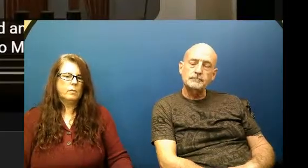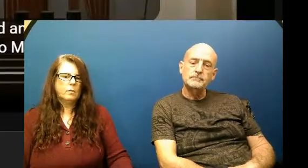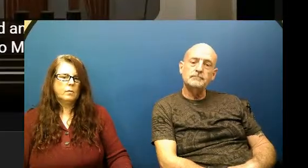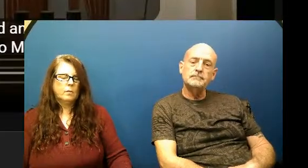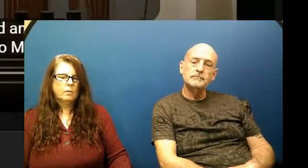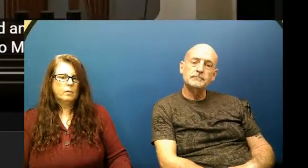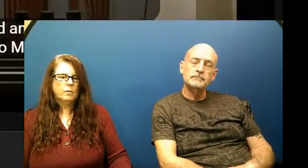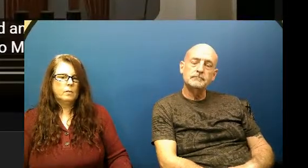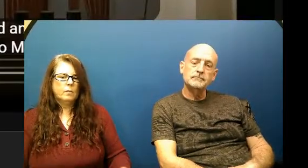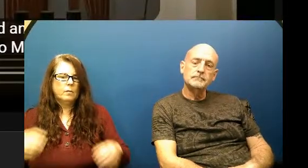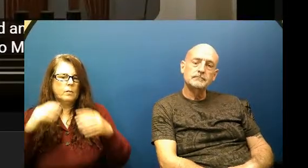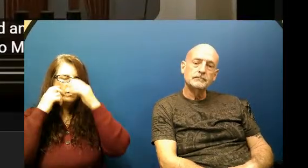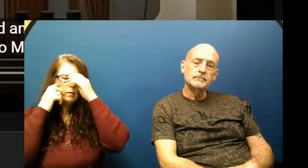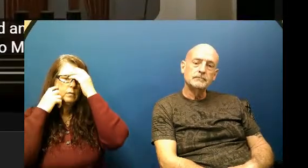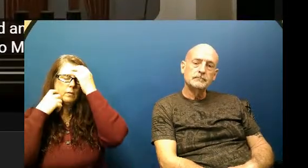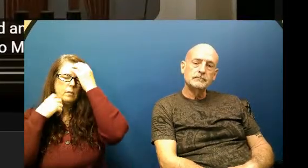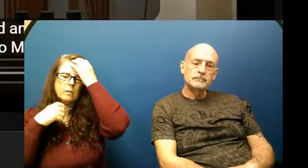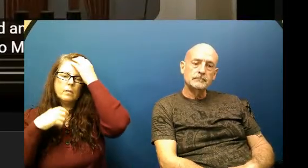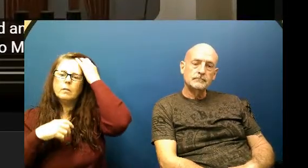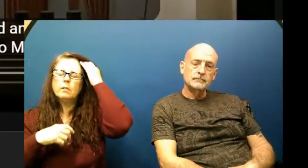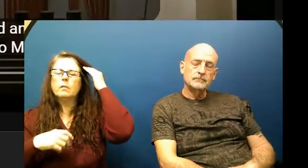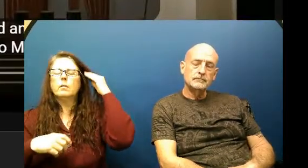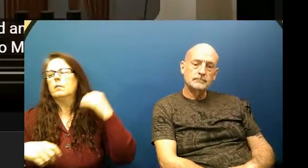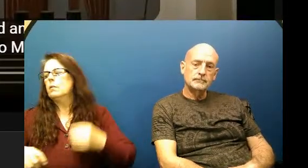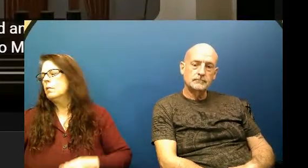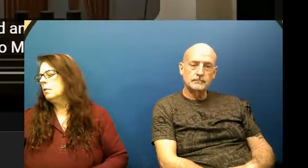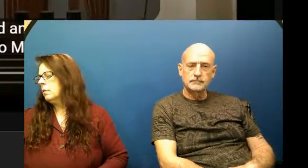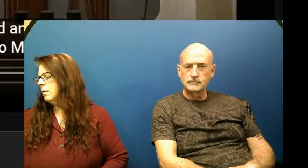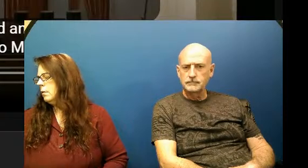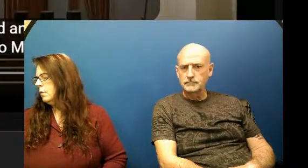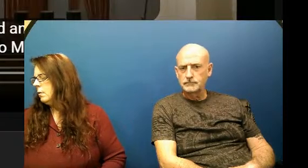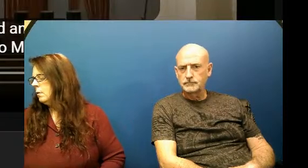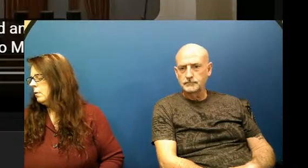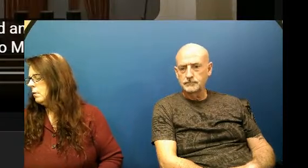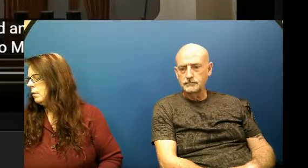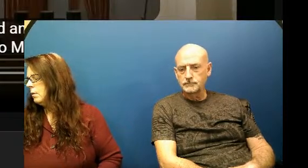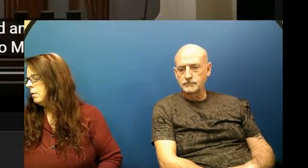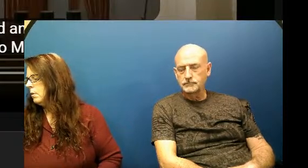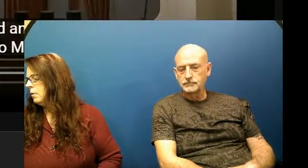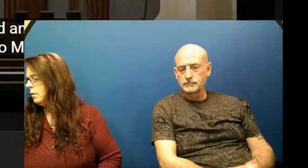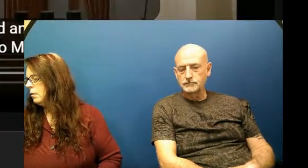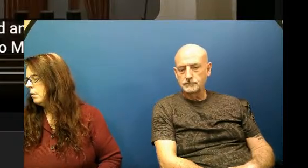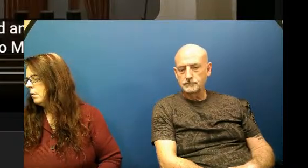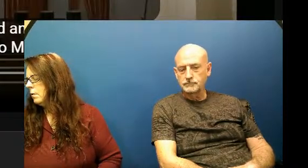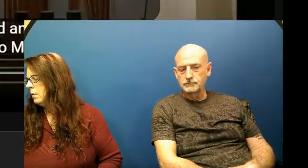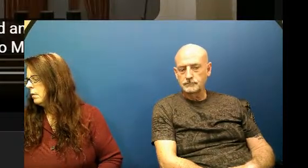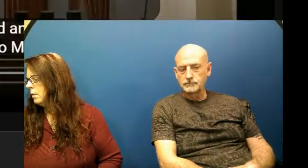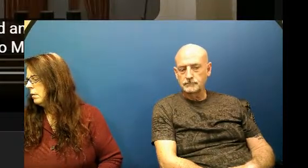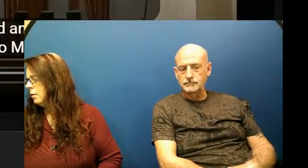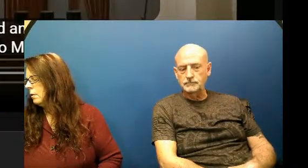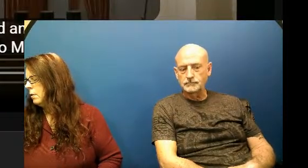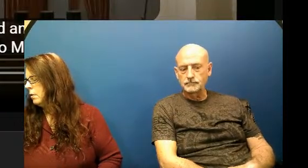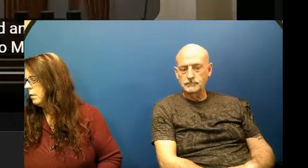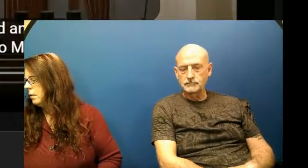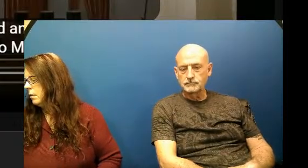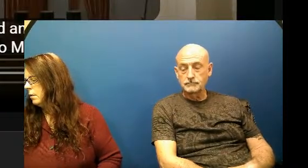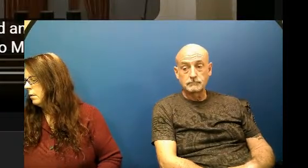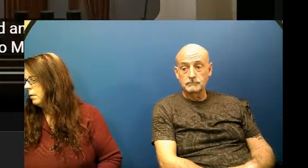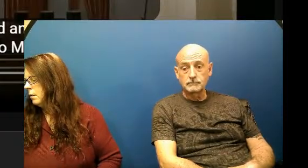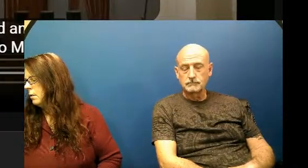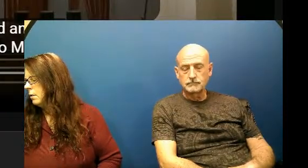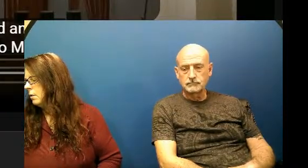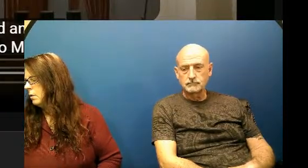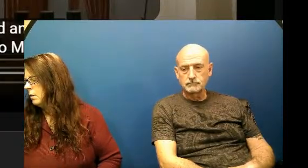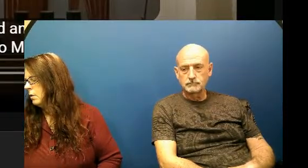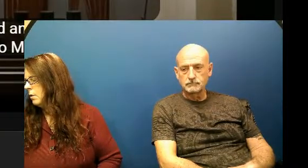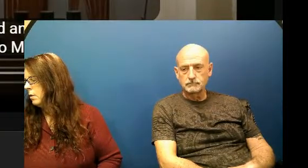Manipulation, for the reasons I've said, as a matter of our history and tradition, has to be impermissible. Is there another site like this one that